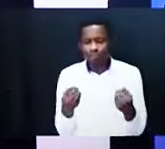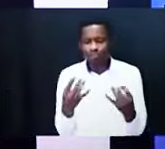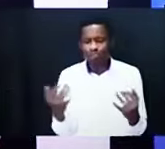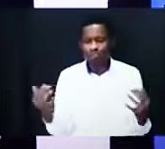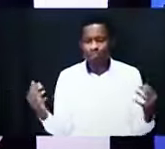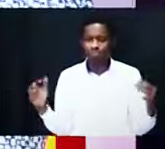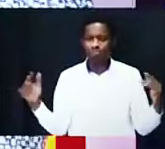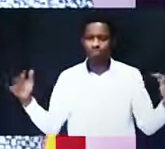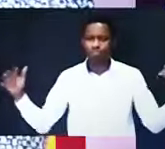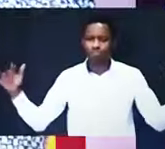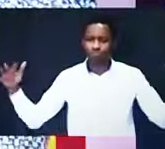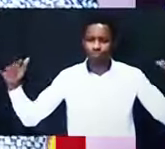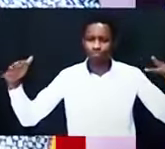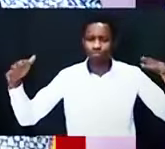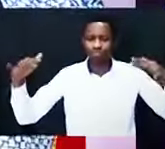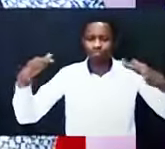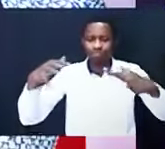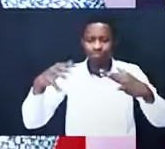him.